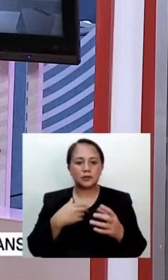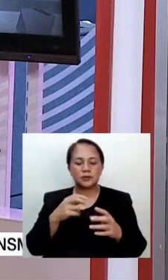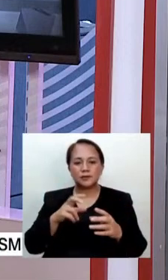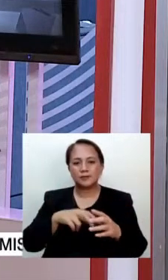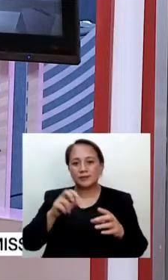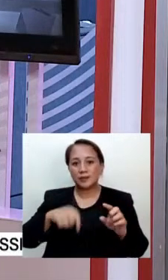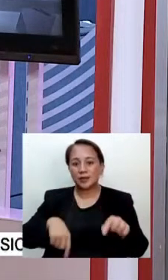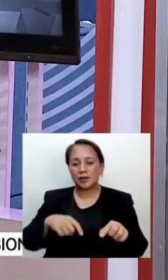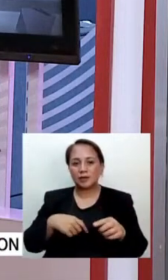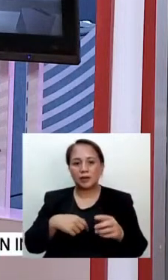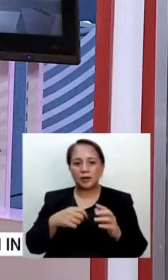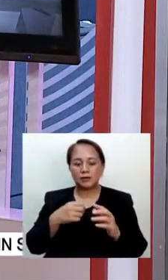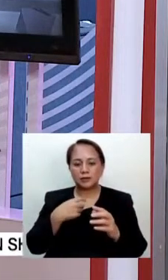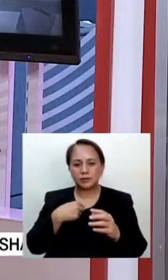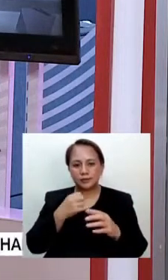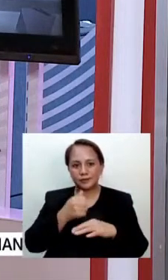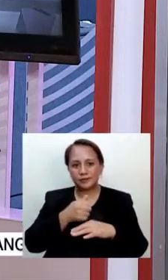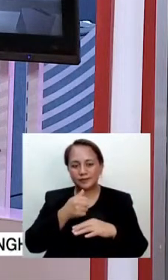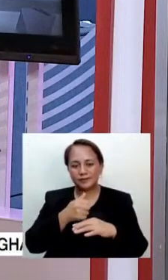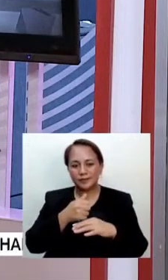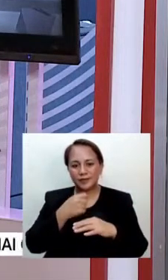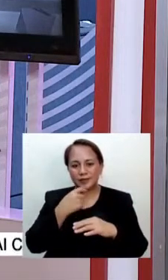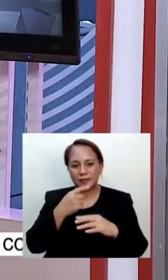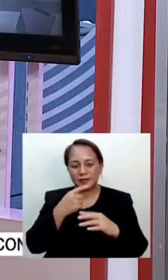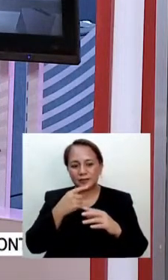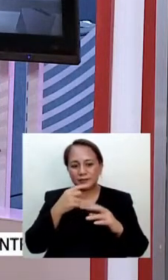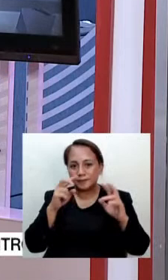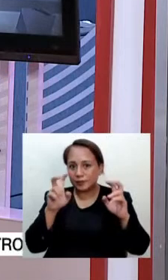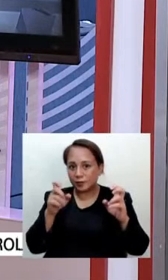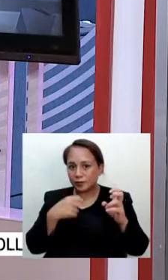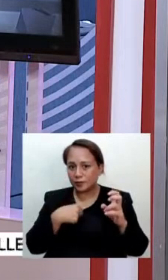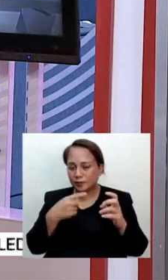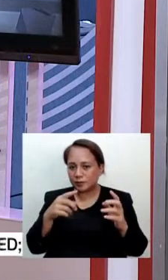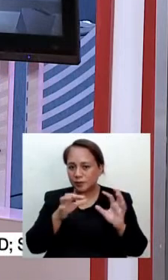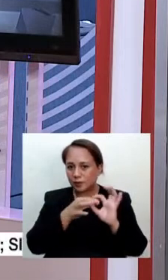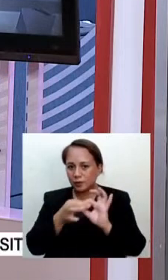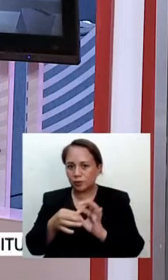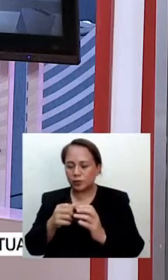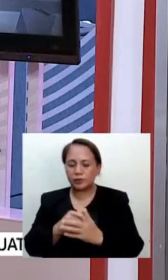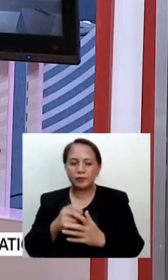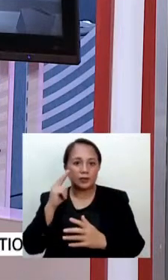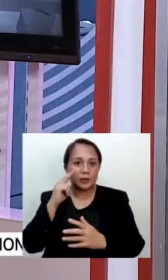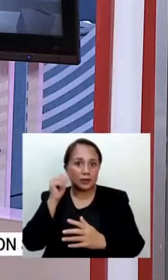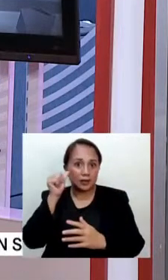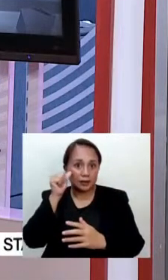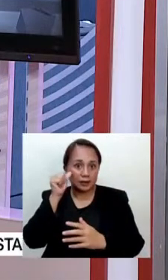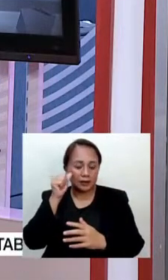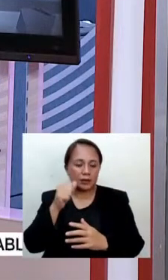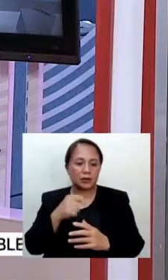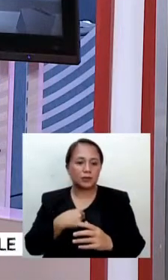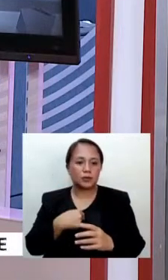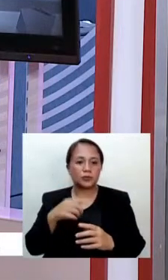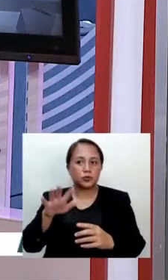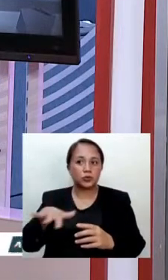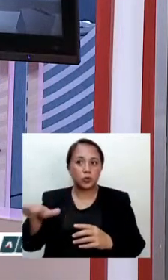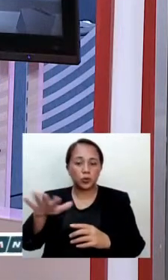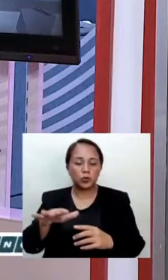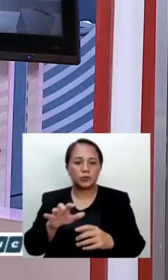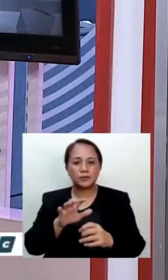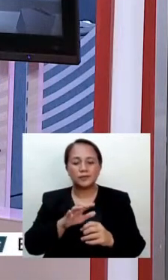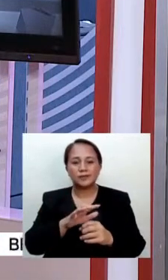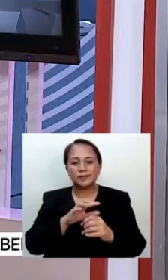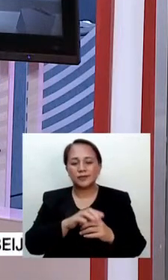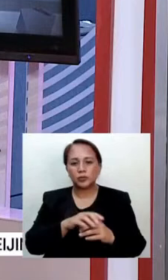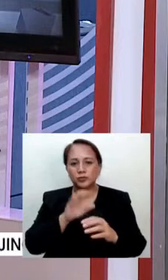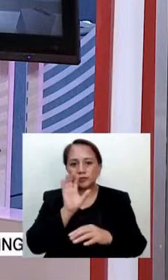the lawmaker. Rafael Ragos also naming former Justice Secretary Vitaliano Aguirre as among those who pressured him to